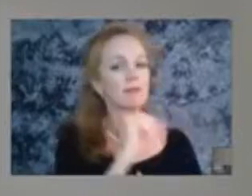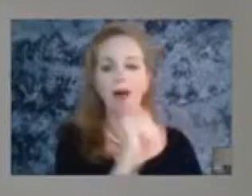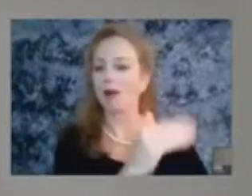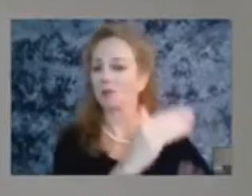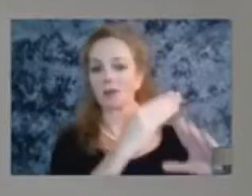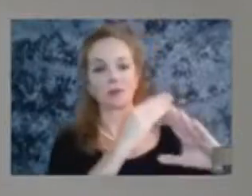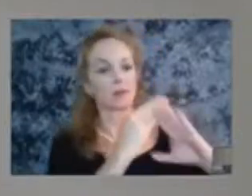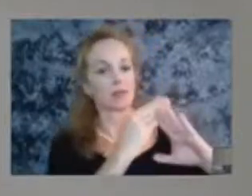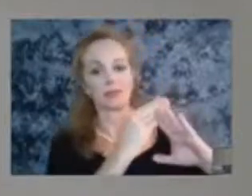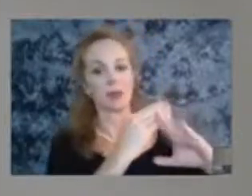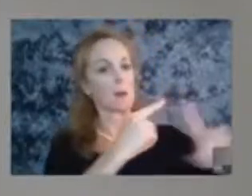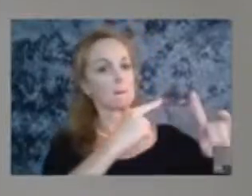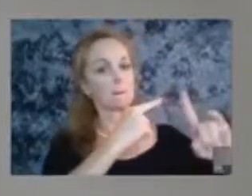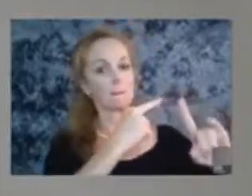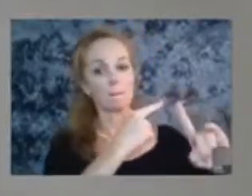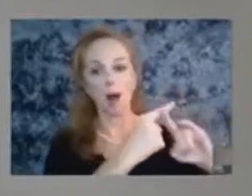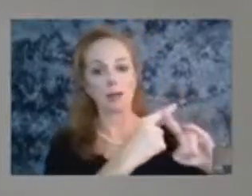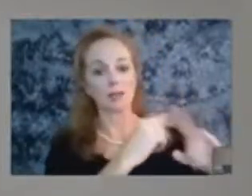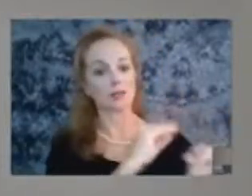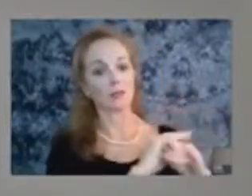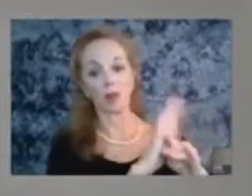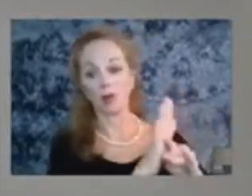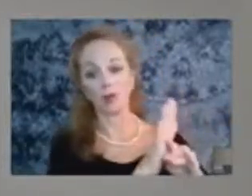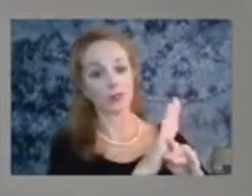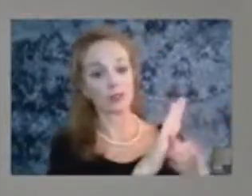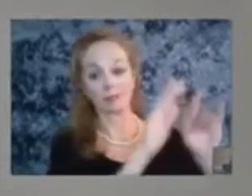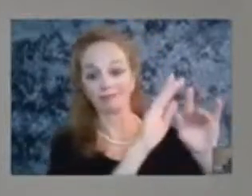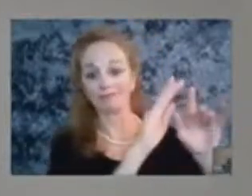So, okay, thank you. I'm finished.